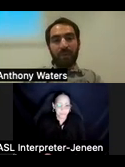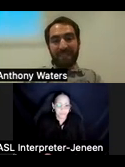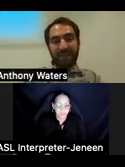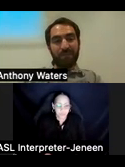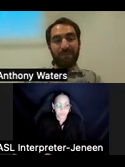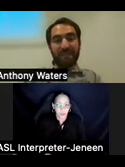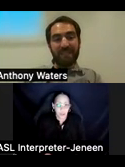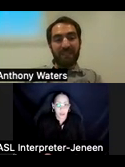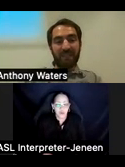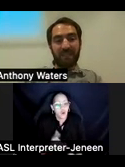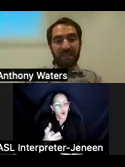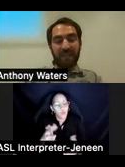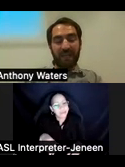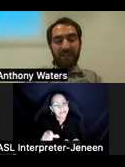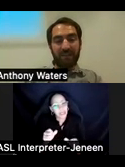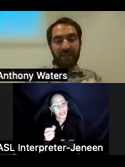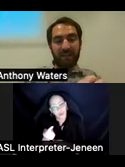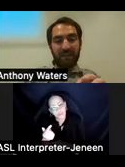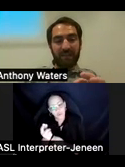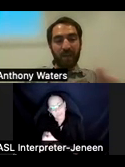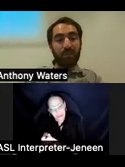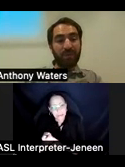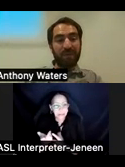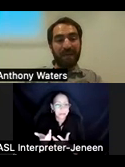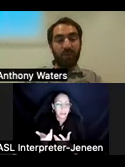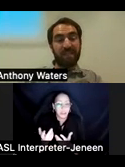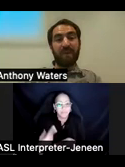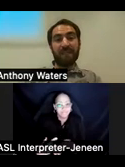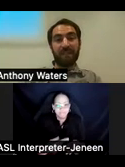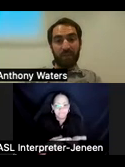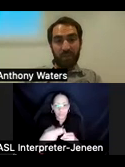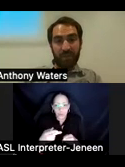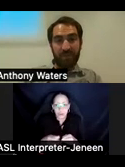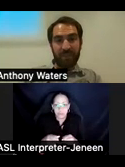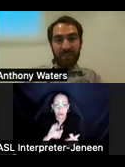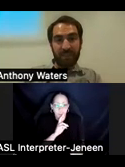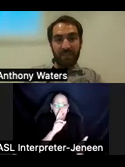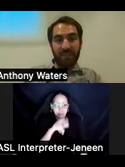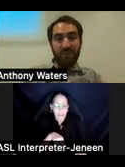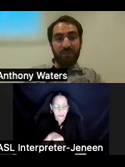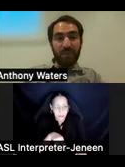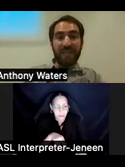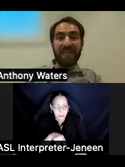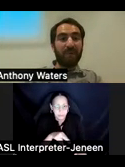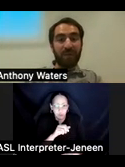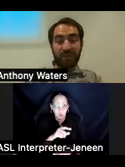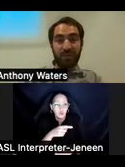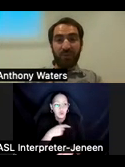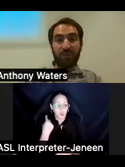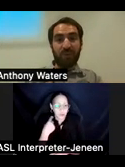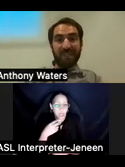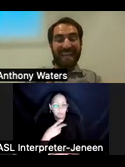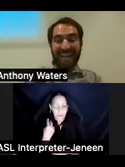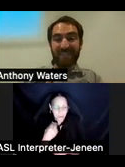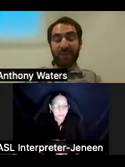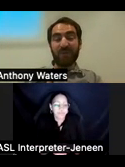So I want to take a few minutes and just talk briefly about responding to suicide risk. So the first thing that we want to do,